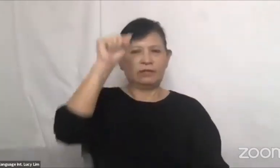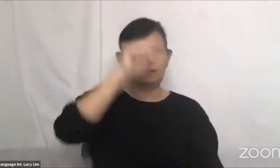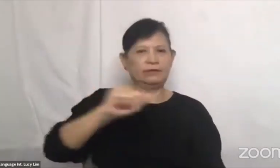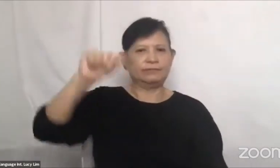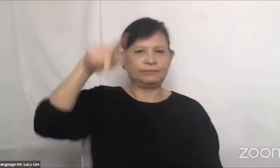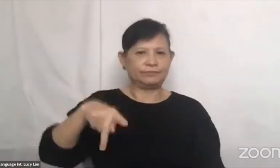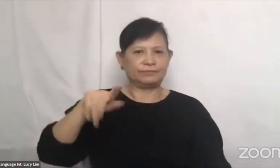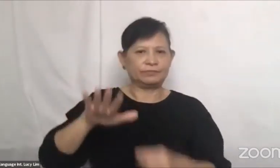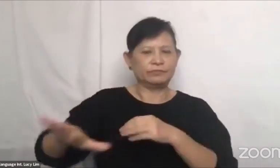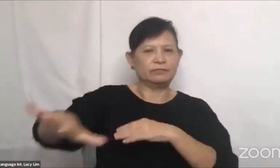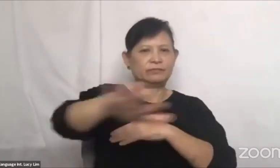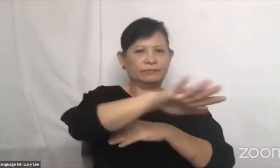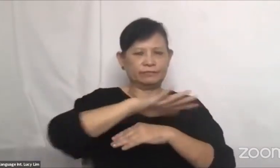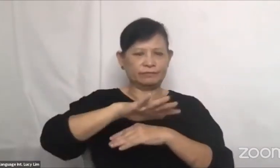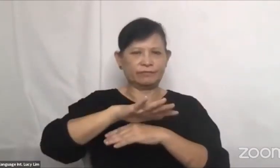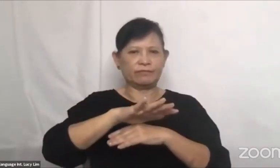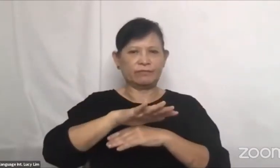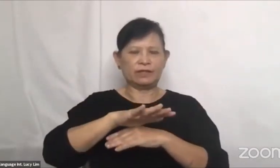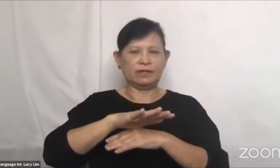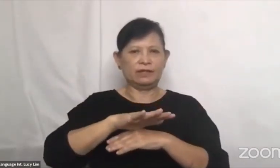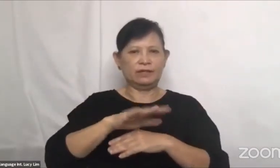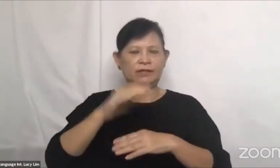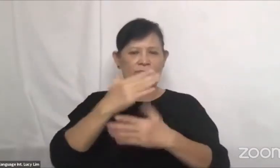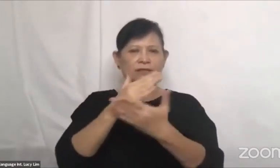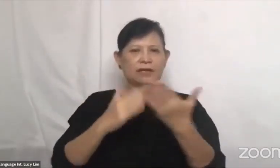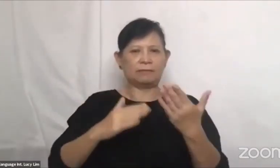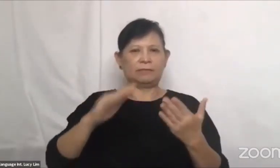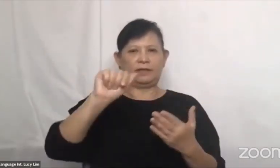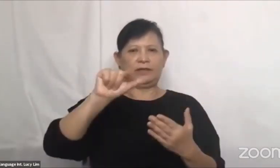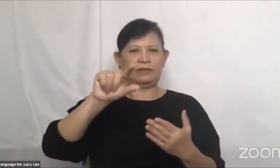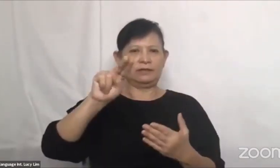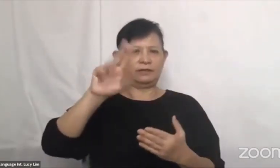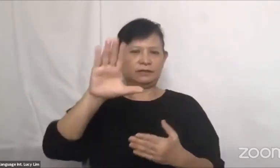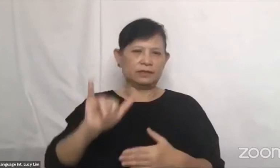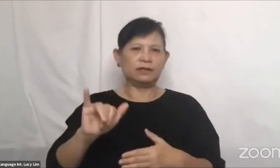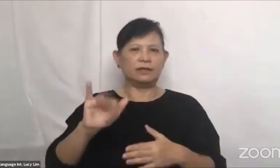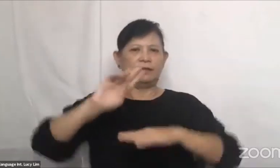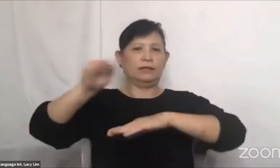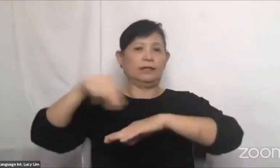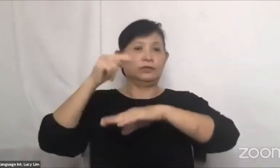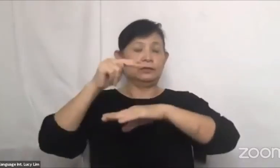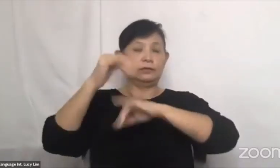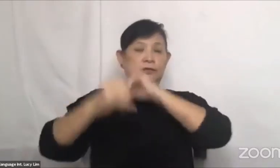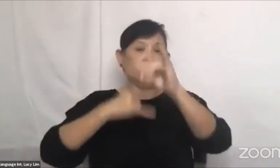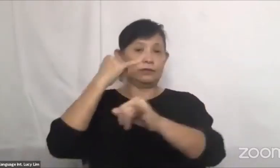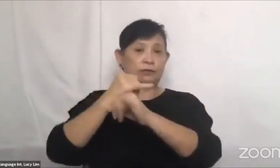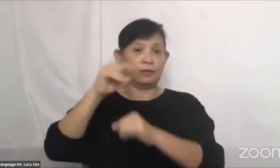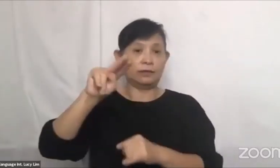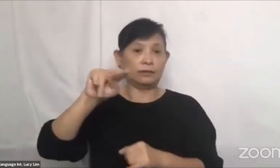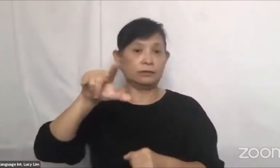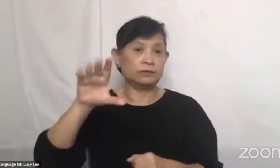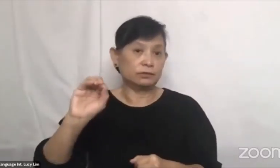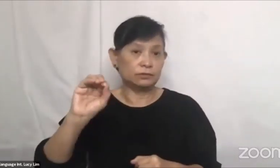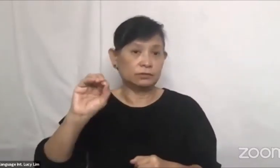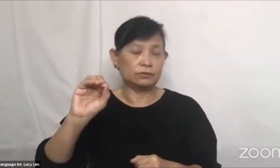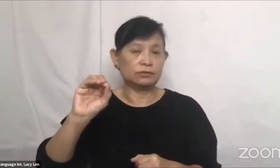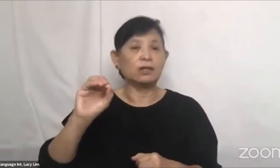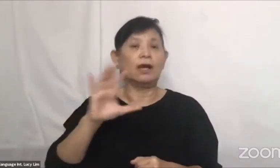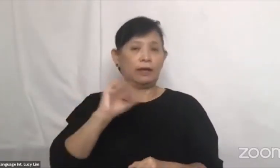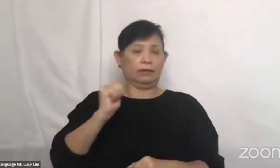region, thanks to the UN agencies, the international NGOs, to the even our own